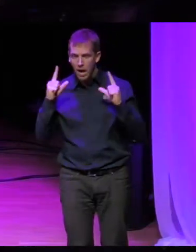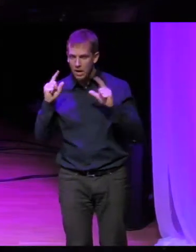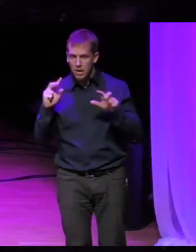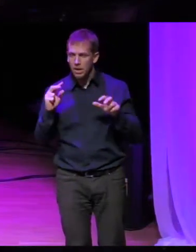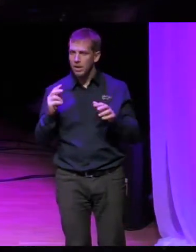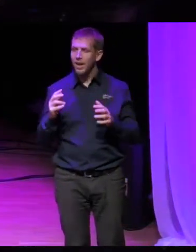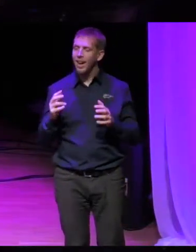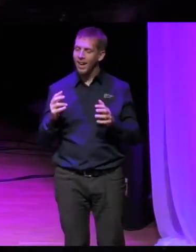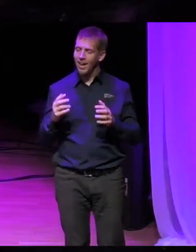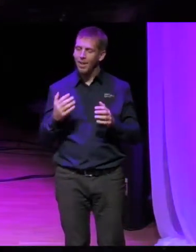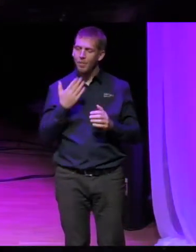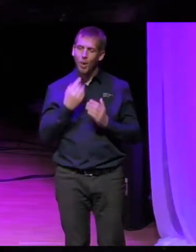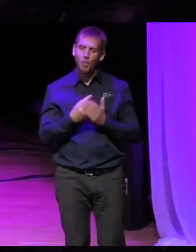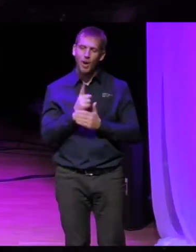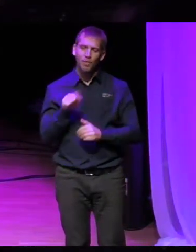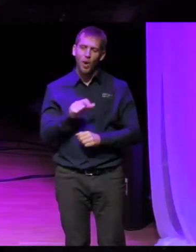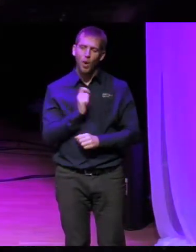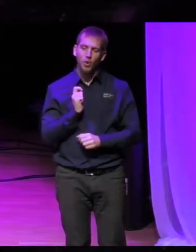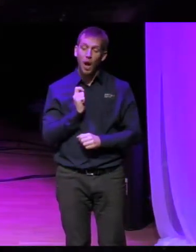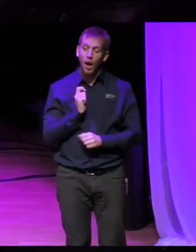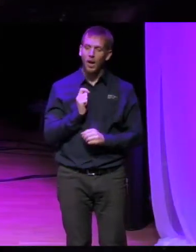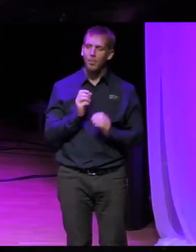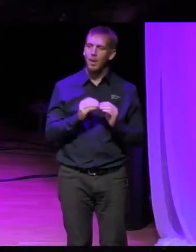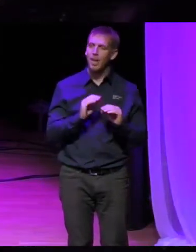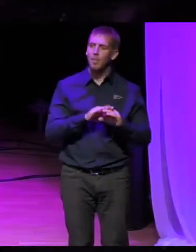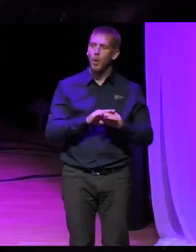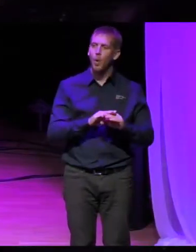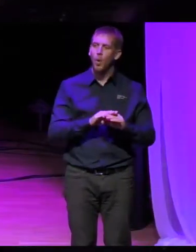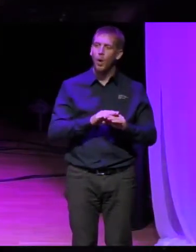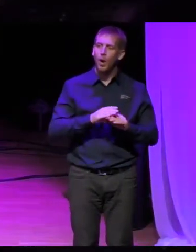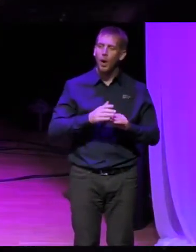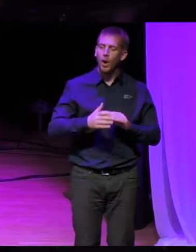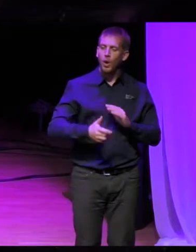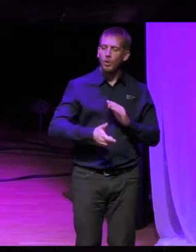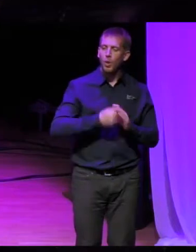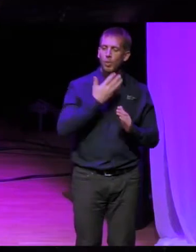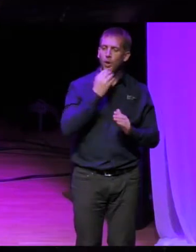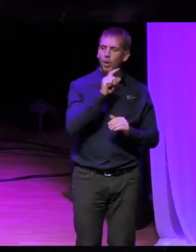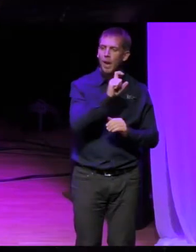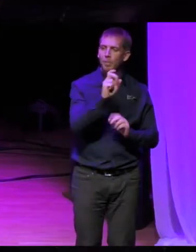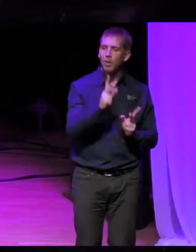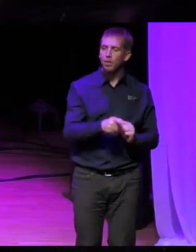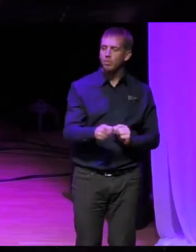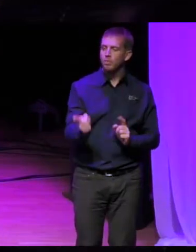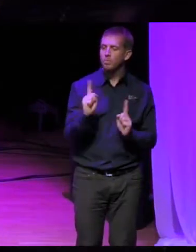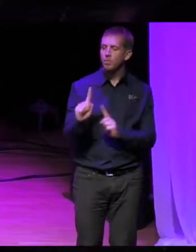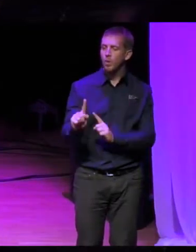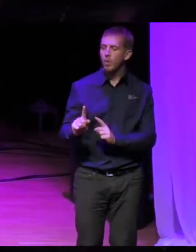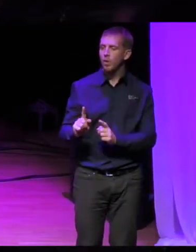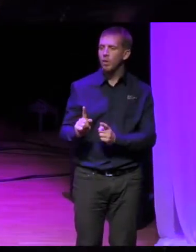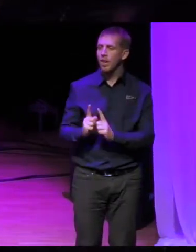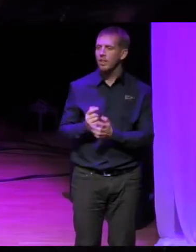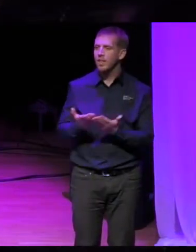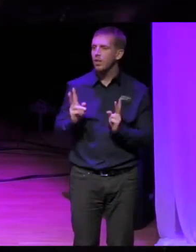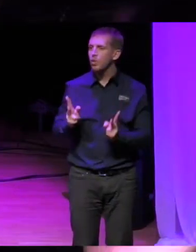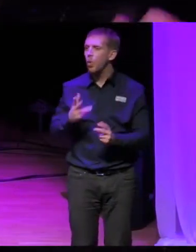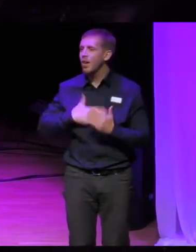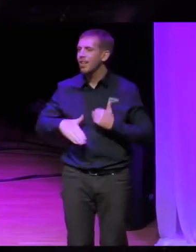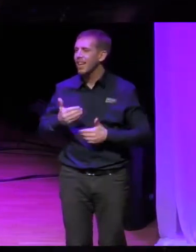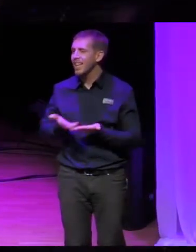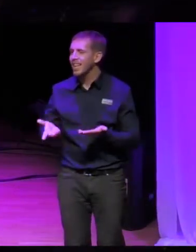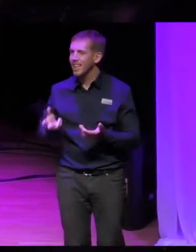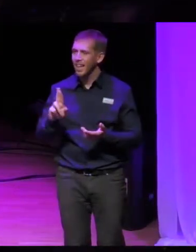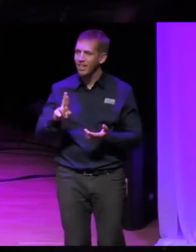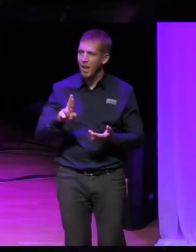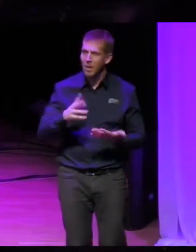for us to talk about things that maybe people weren't engaged in before. So things like immigration detention or national security policy, there's